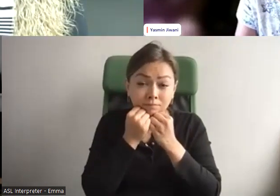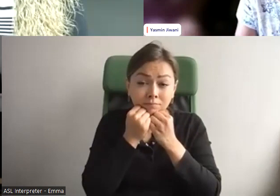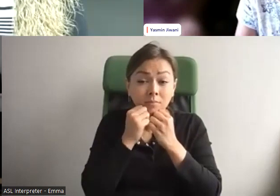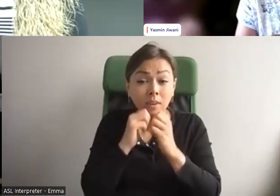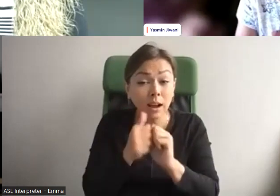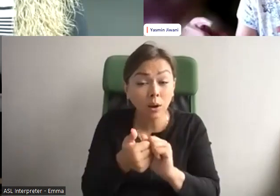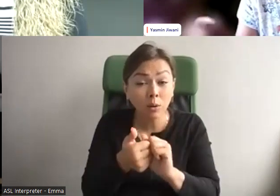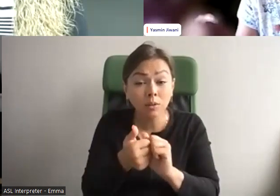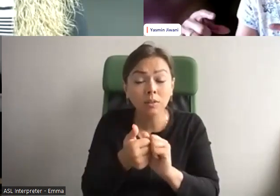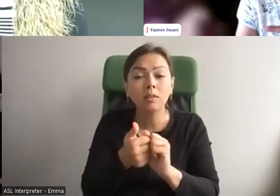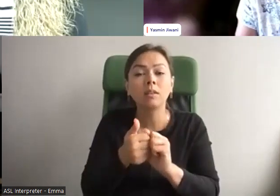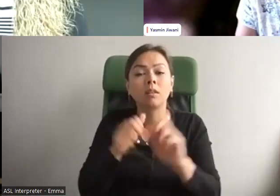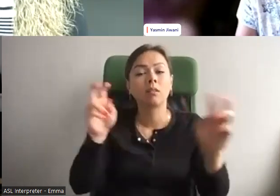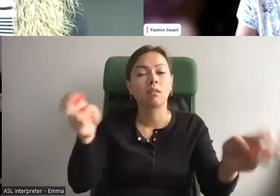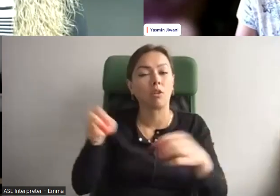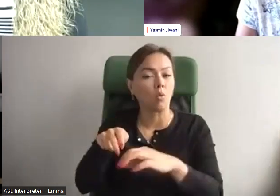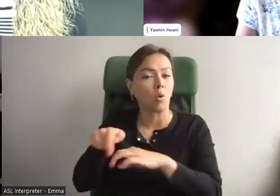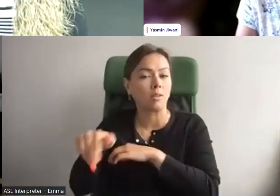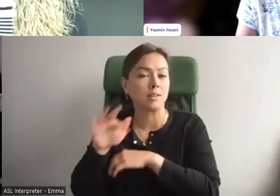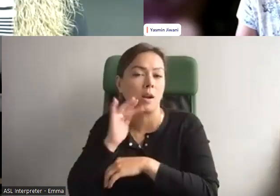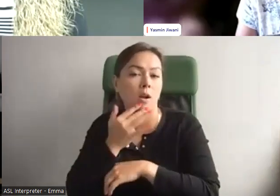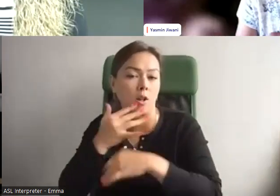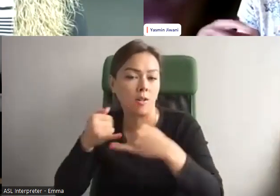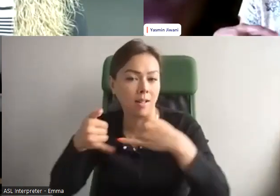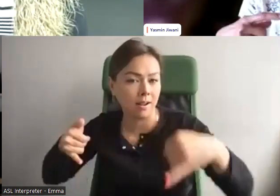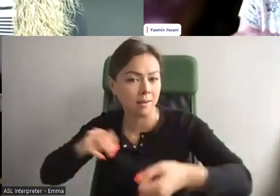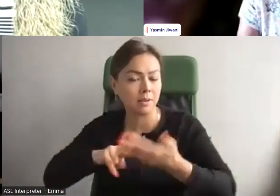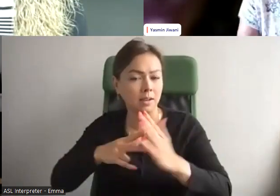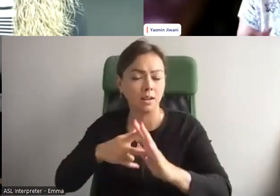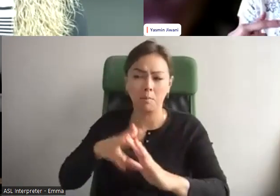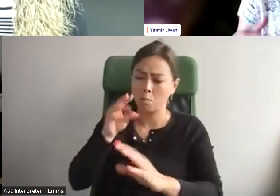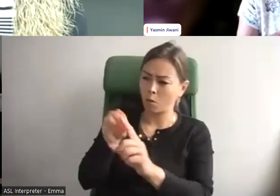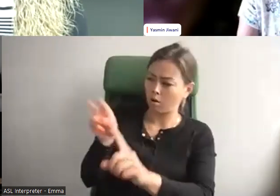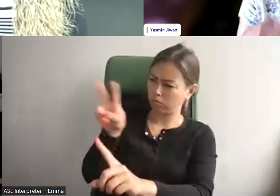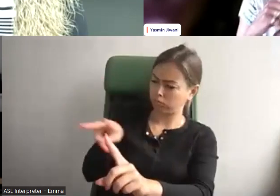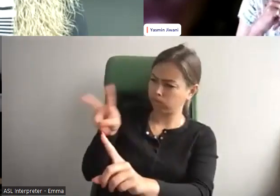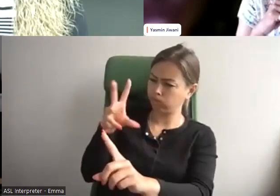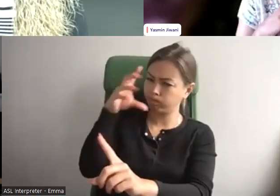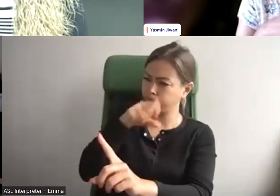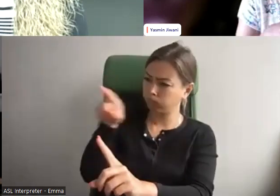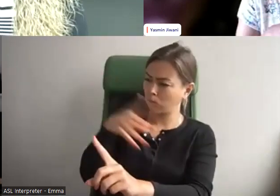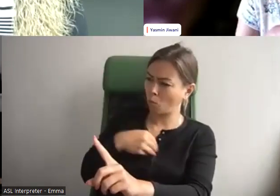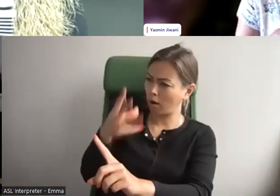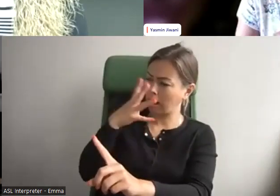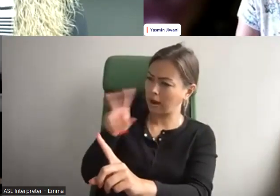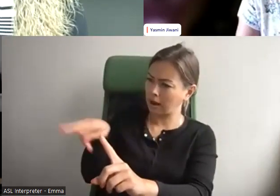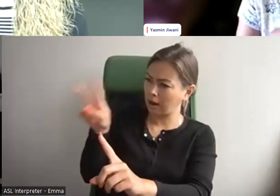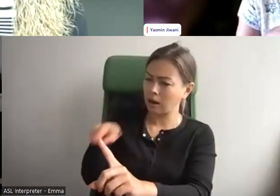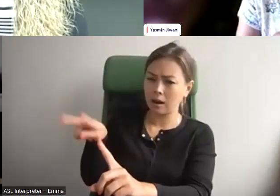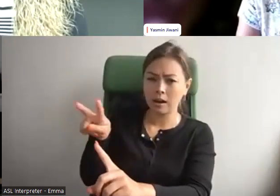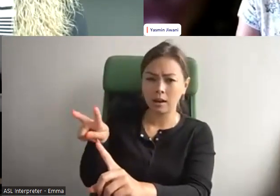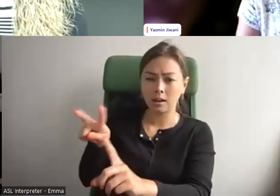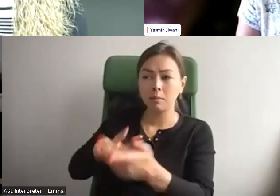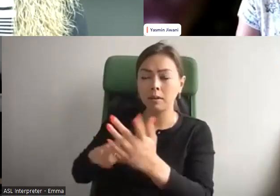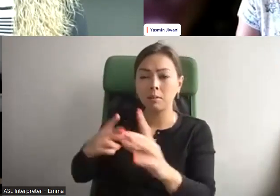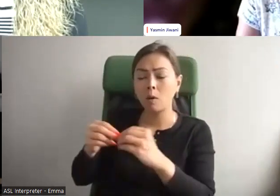they become, the more worthy they become. And you see this, in fact, I've seen this in the coverage that I analyzed